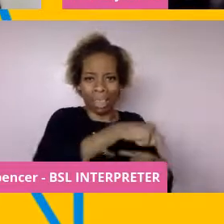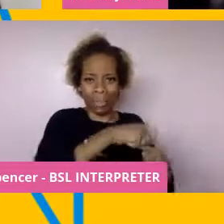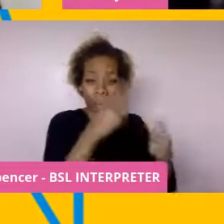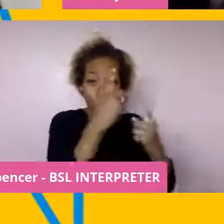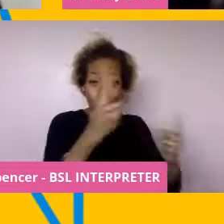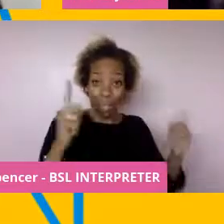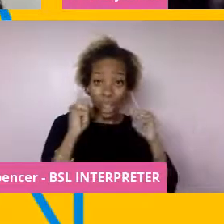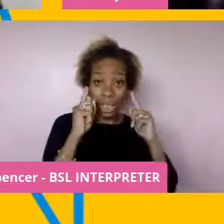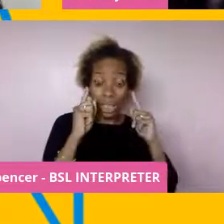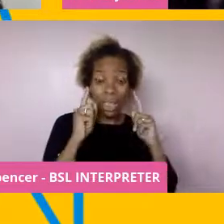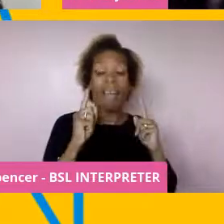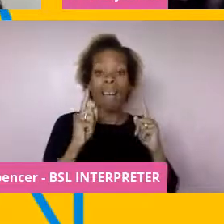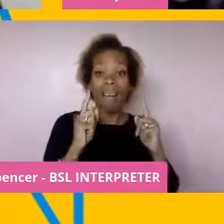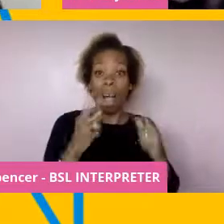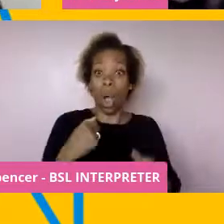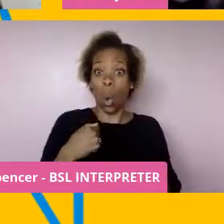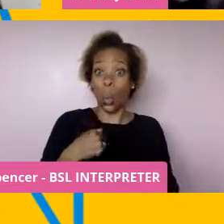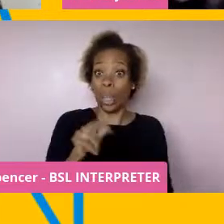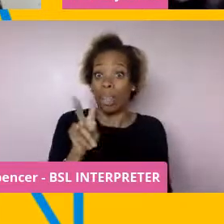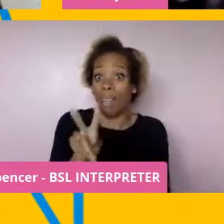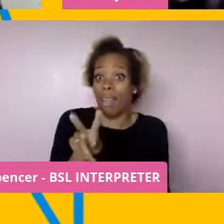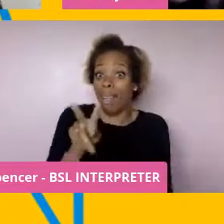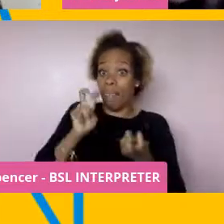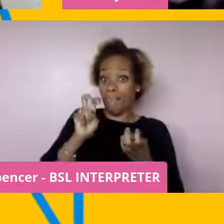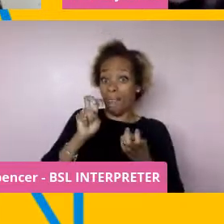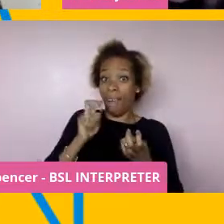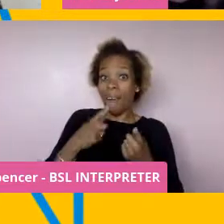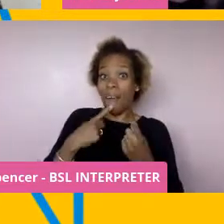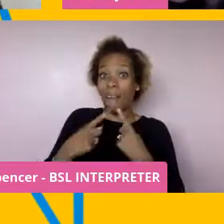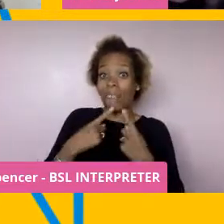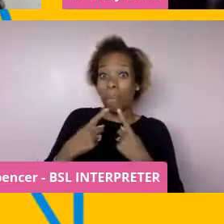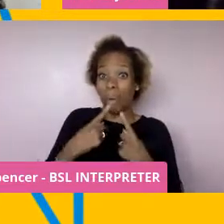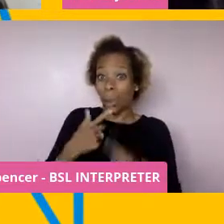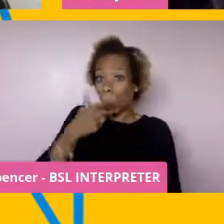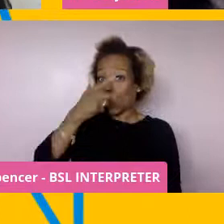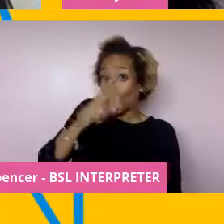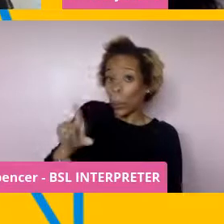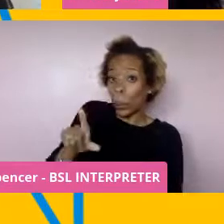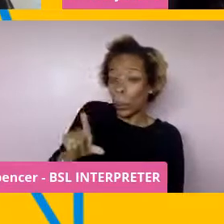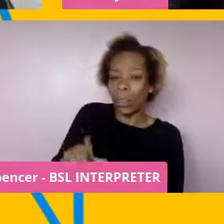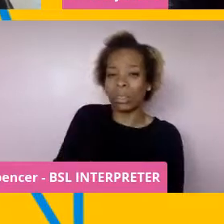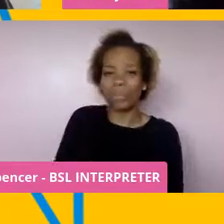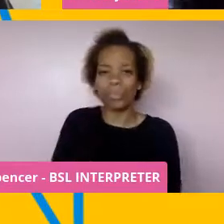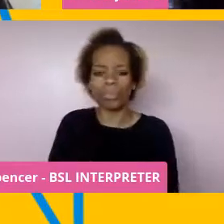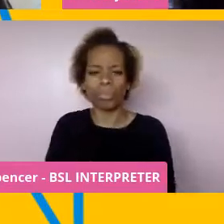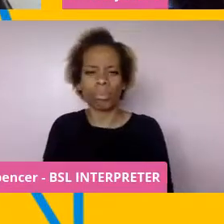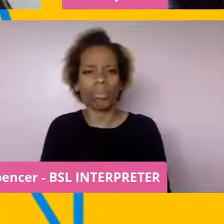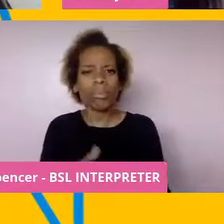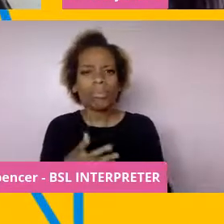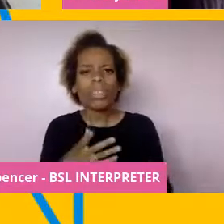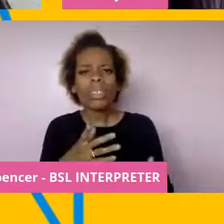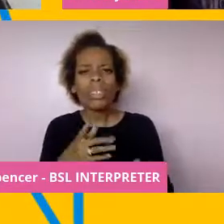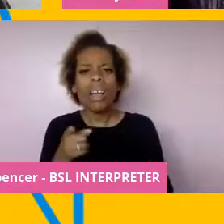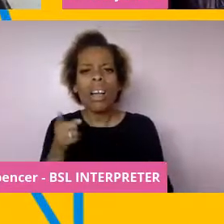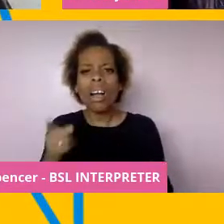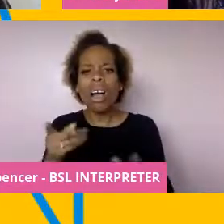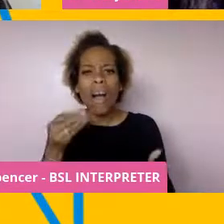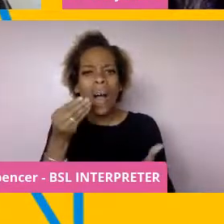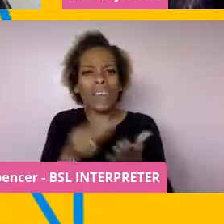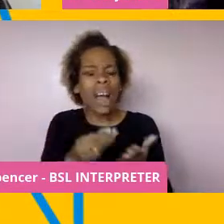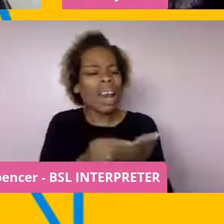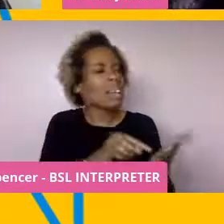gain some information that we might not have been in other ways, in terms of some contradictory advice on finances or